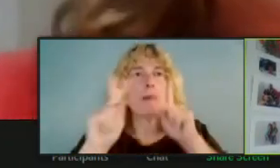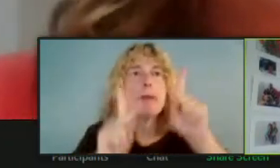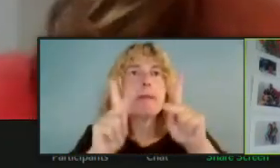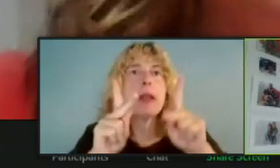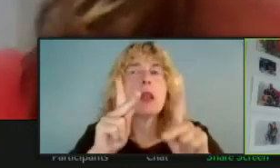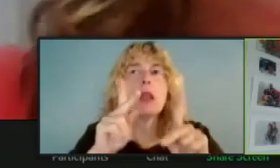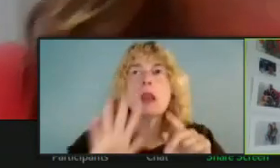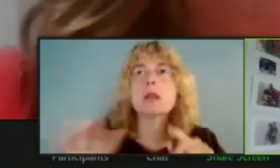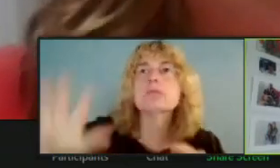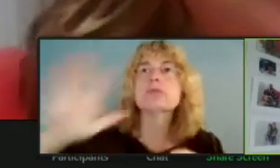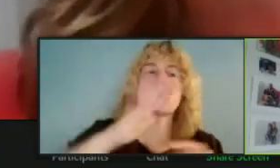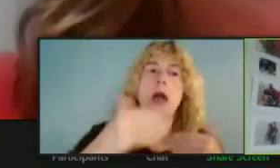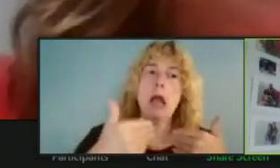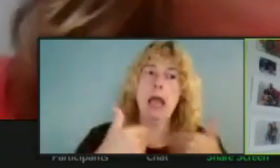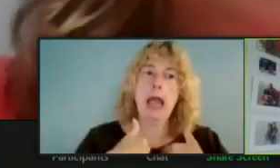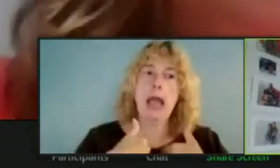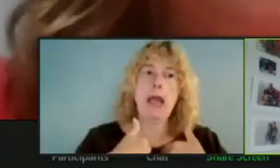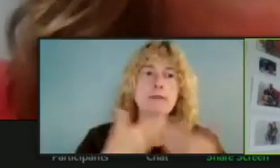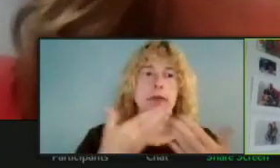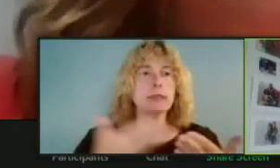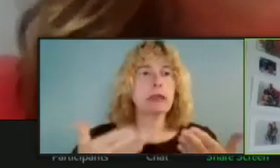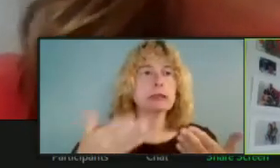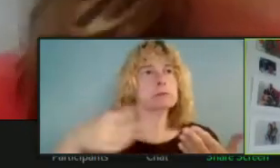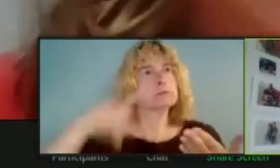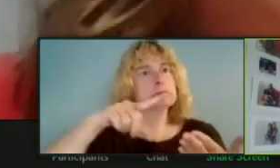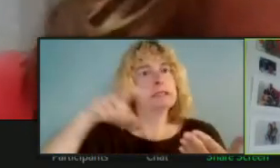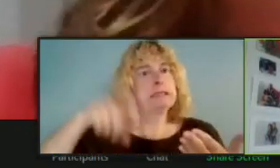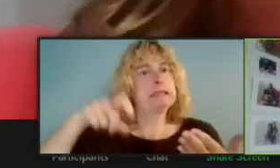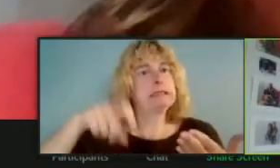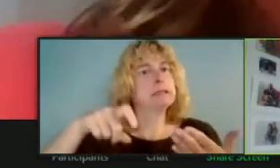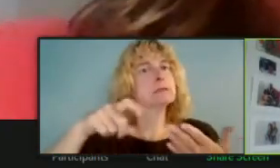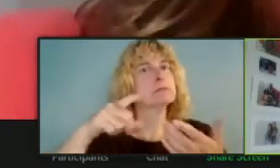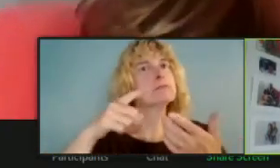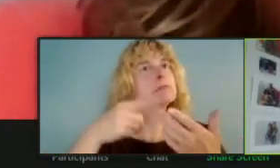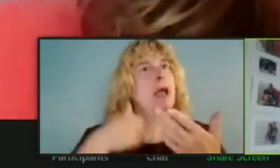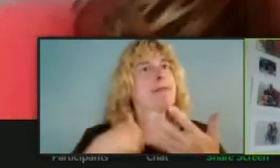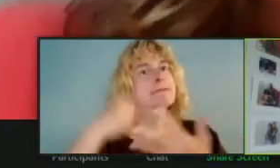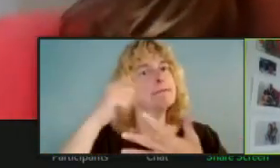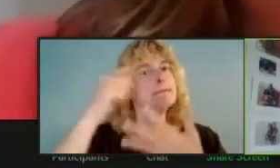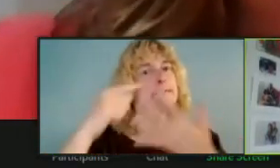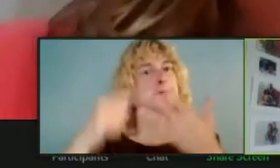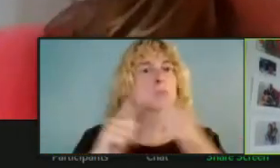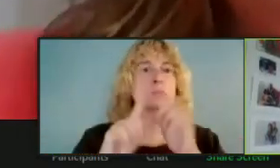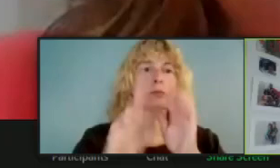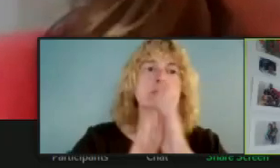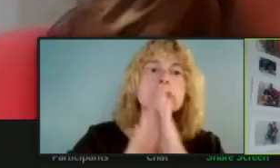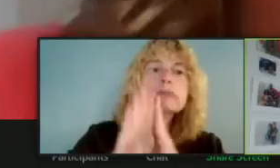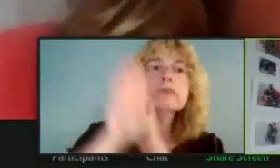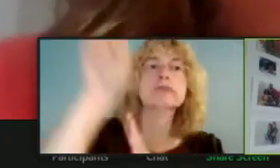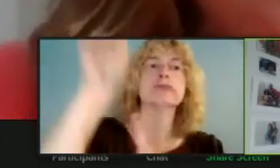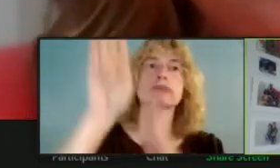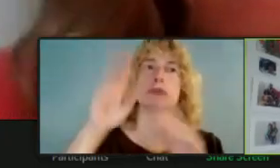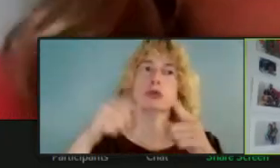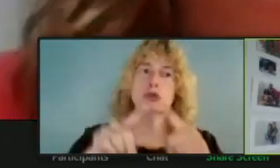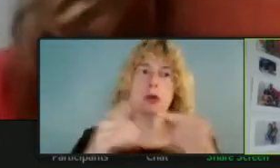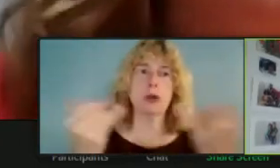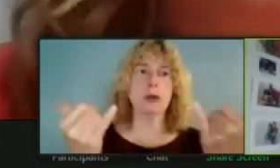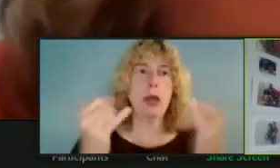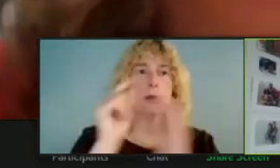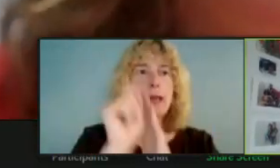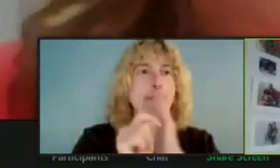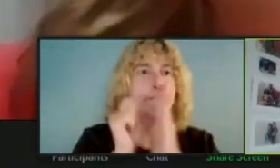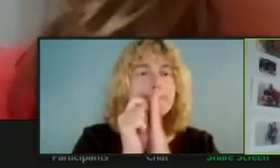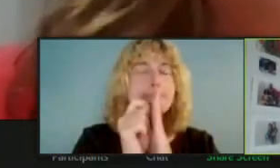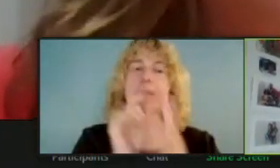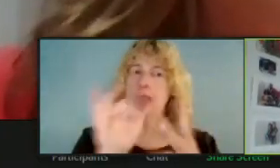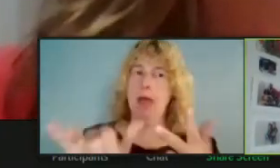have the things that they need to thrive during this time. Lastly, those are the asks,